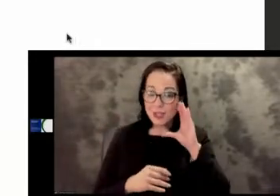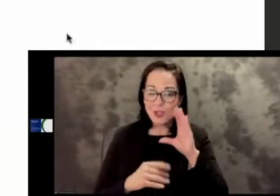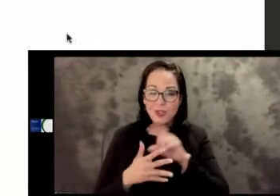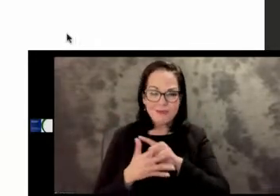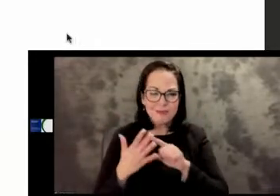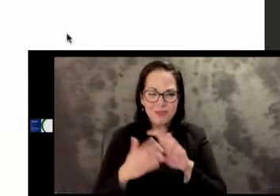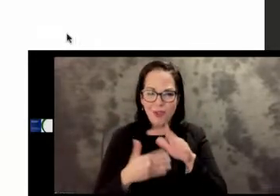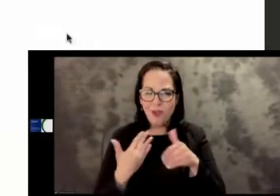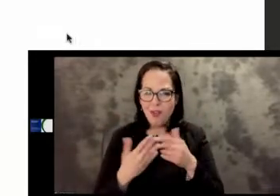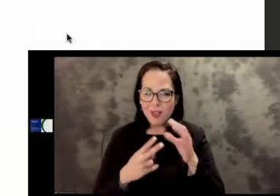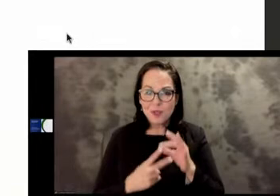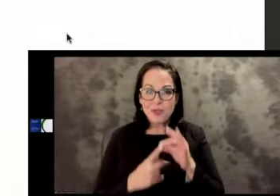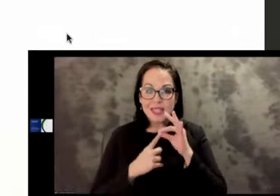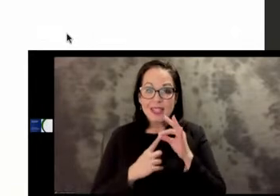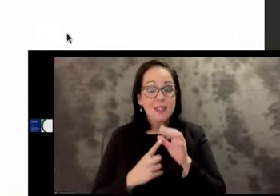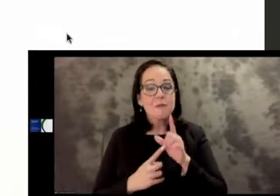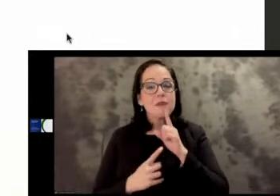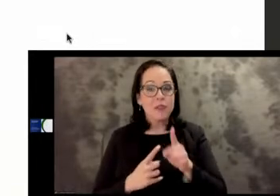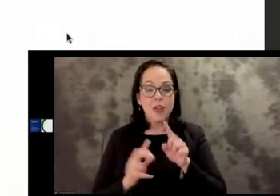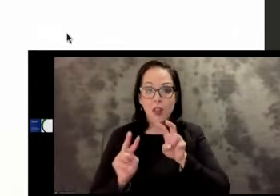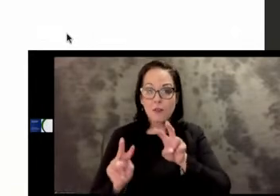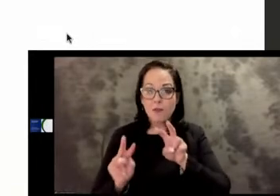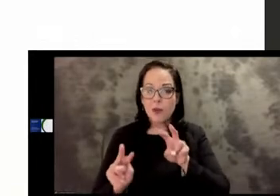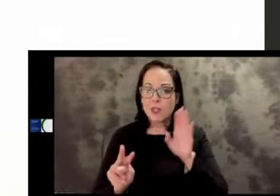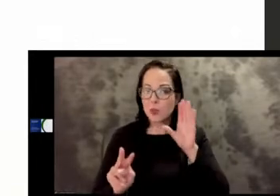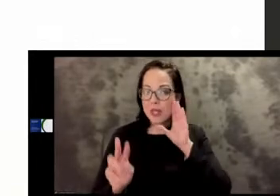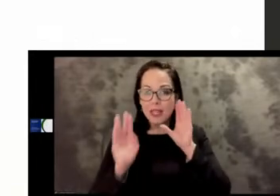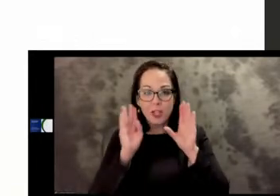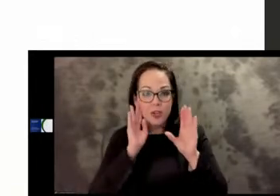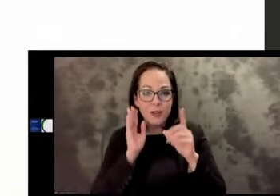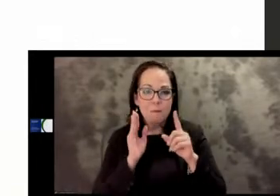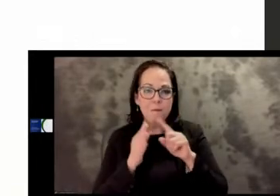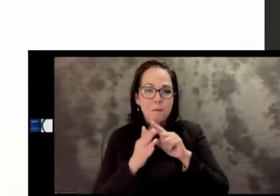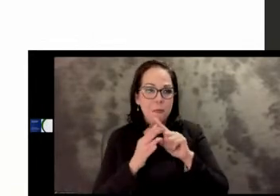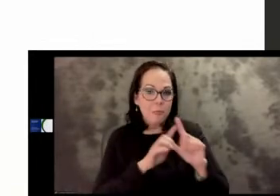unique, and we look forward to hearing sets of